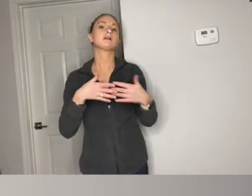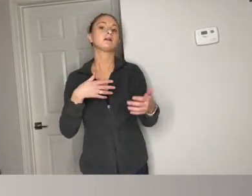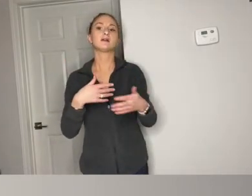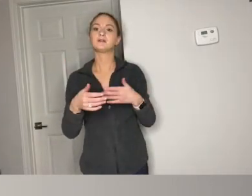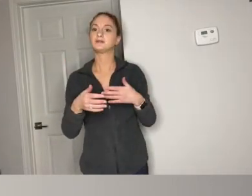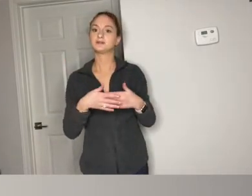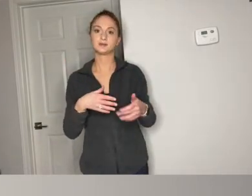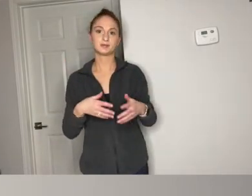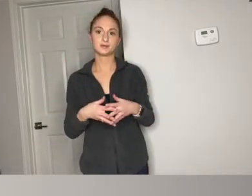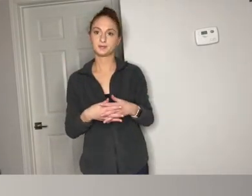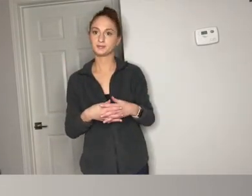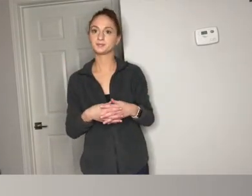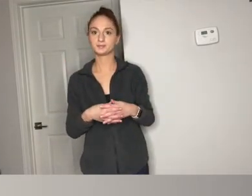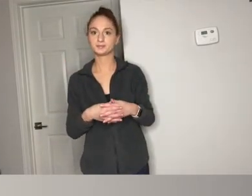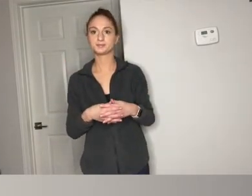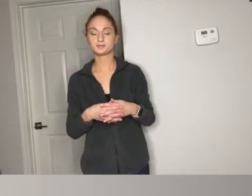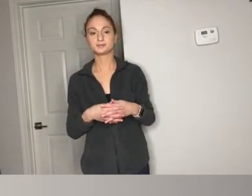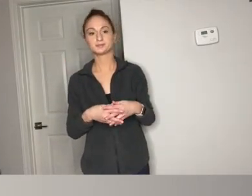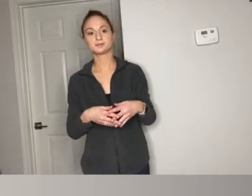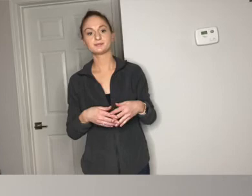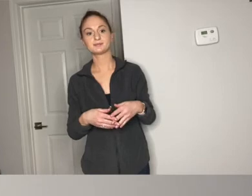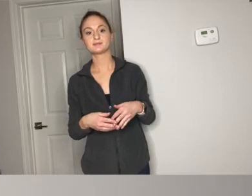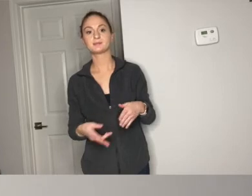yourself nice and grounded here.